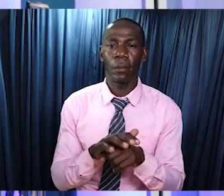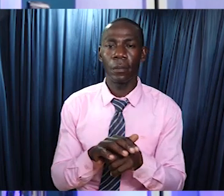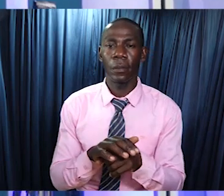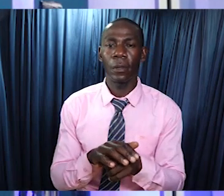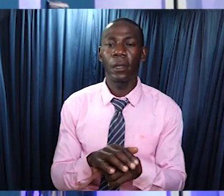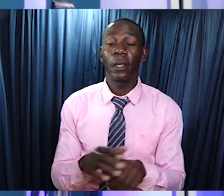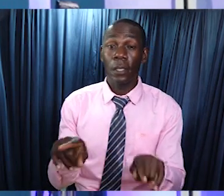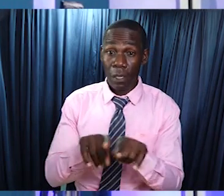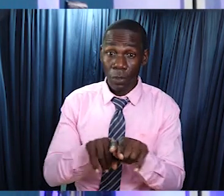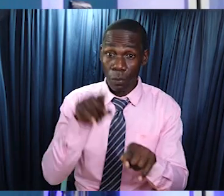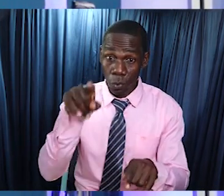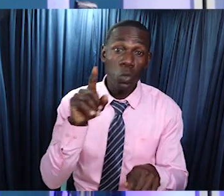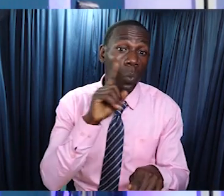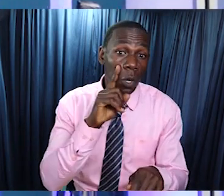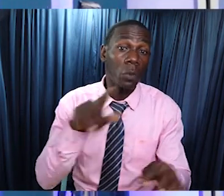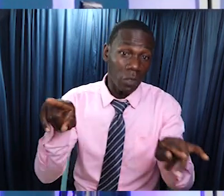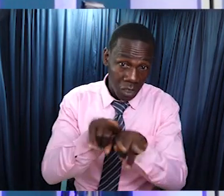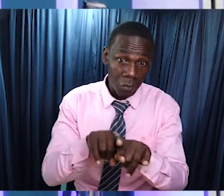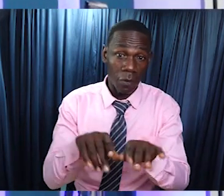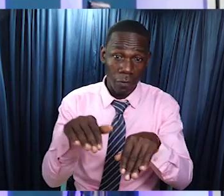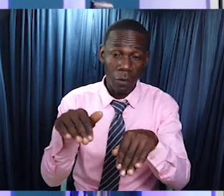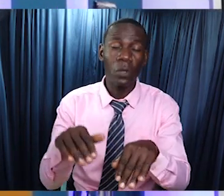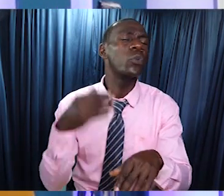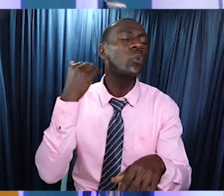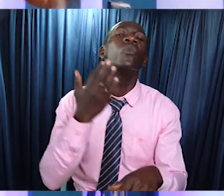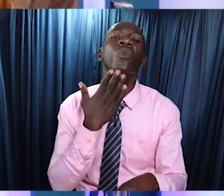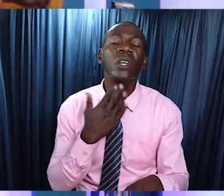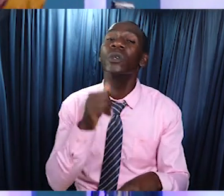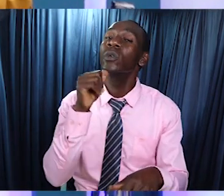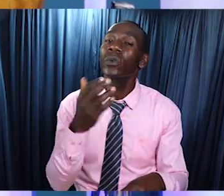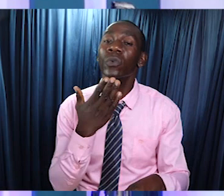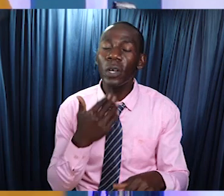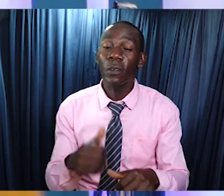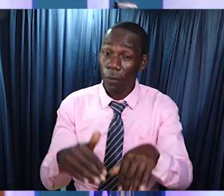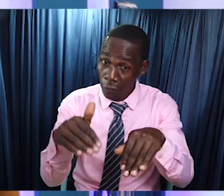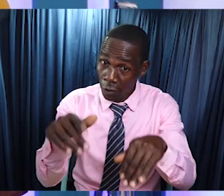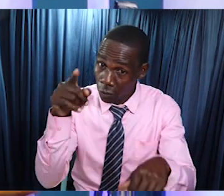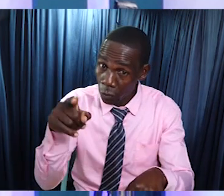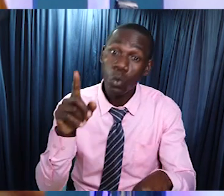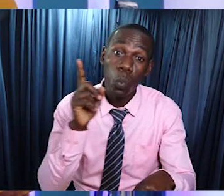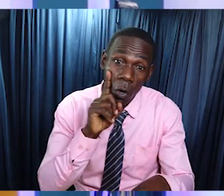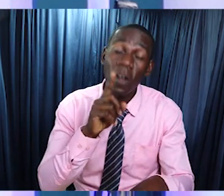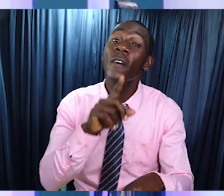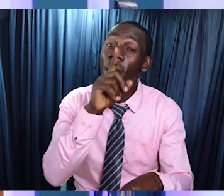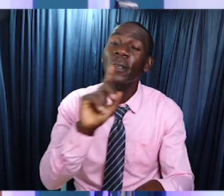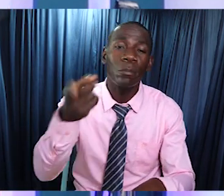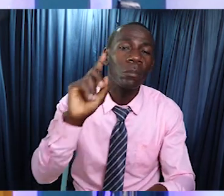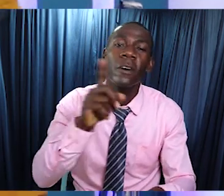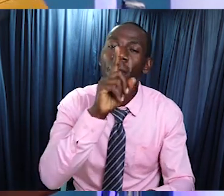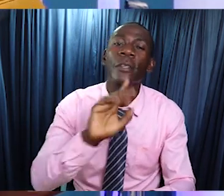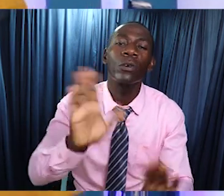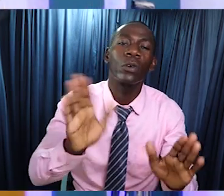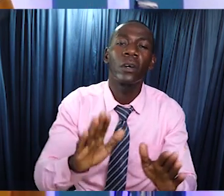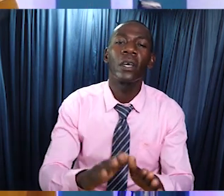women. Nawe dhambi hii itakuja kushinda kesho. This sin will come and defeat you tomorrow. Wataka utaki itakuja kushinda. Whether you like or not it will overcome baba, you tomorrow. Baba, haotu kidole. A father is